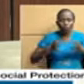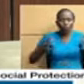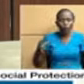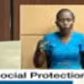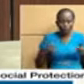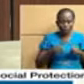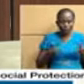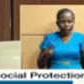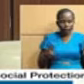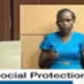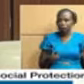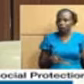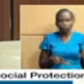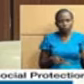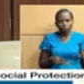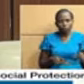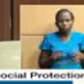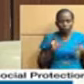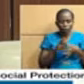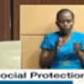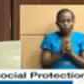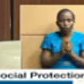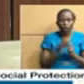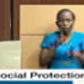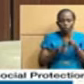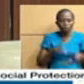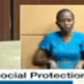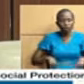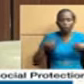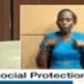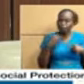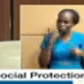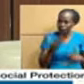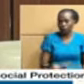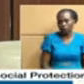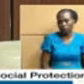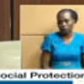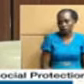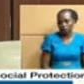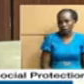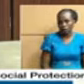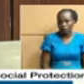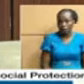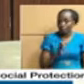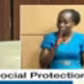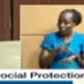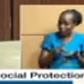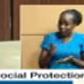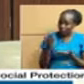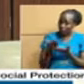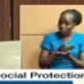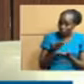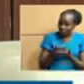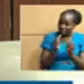into people's livelihoods and survival with dignity. Actually, if you are buying a bunch of matoke